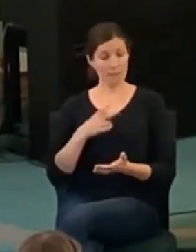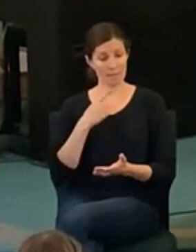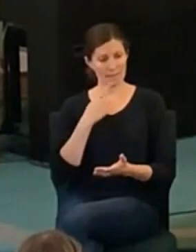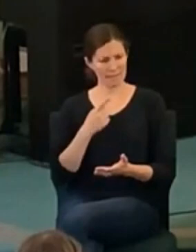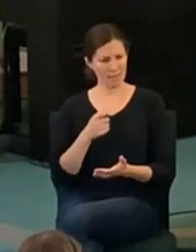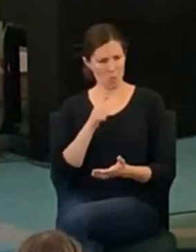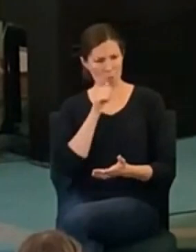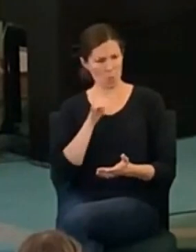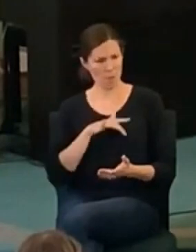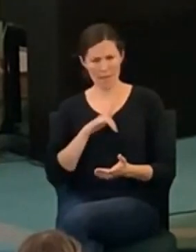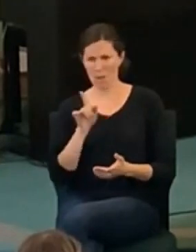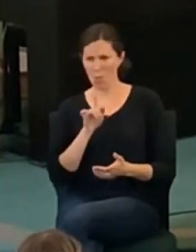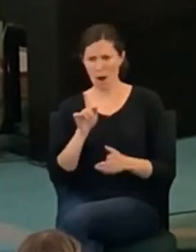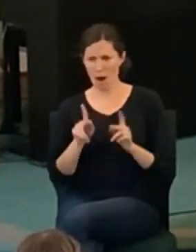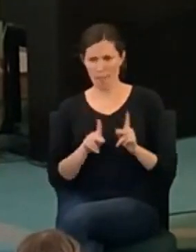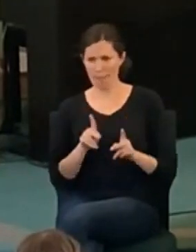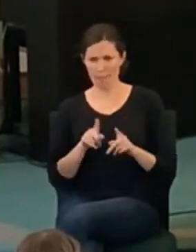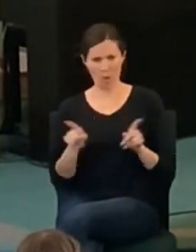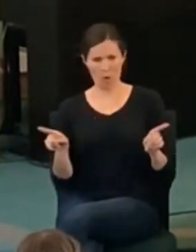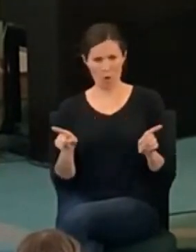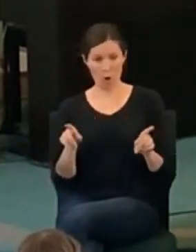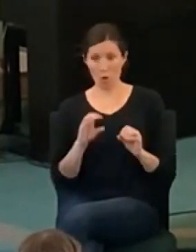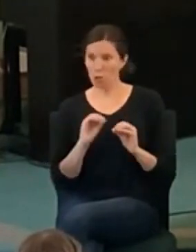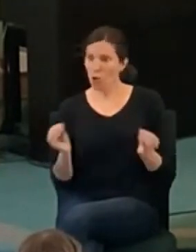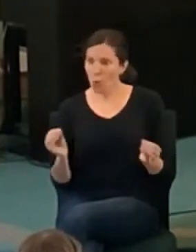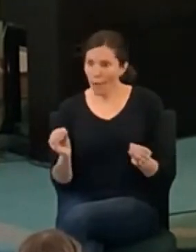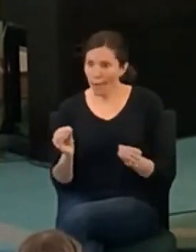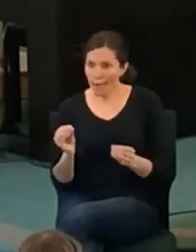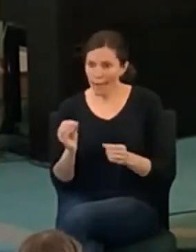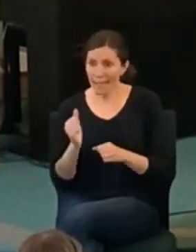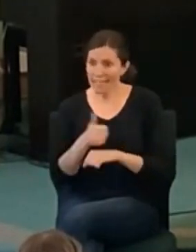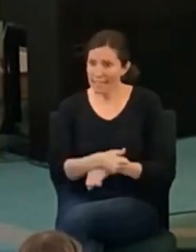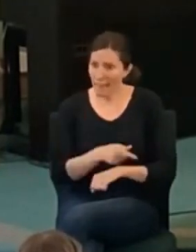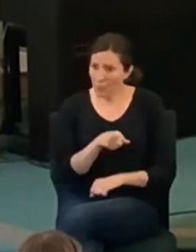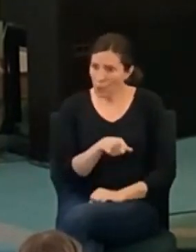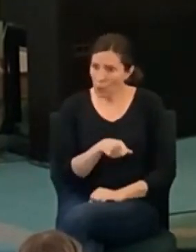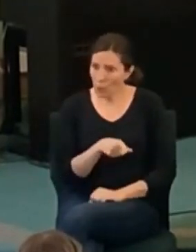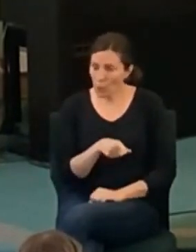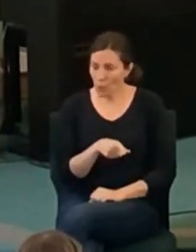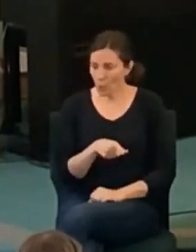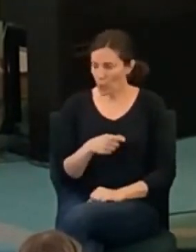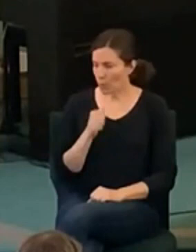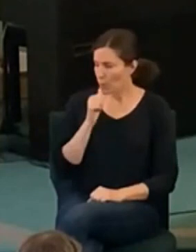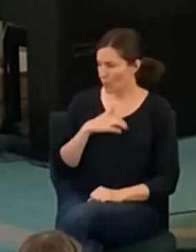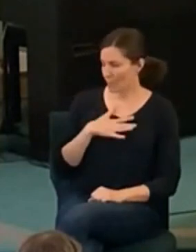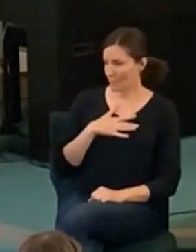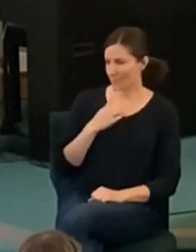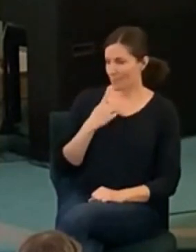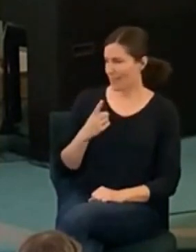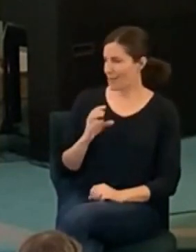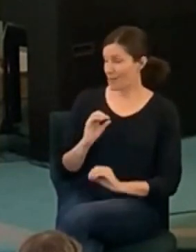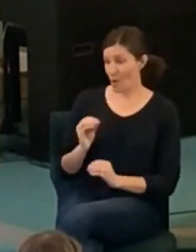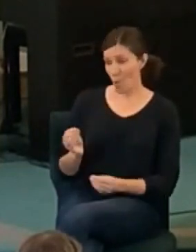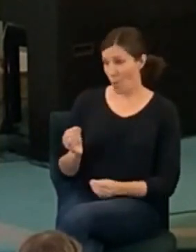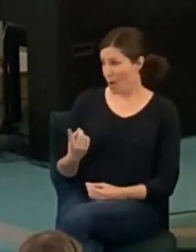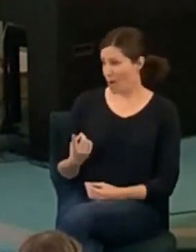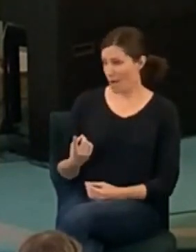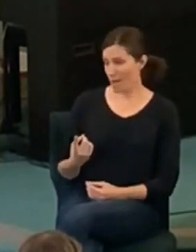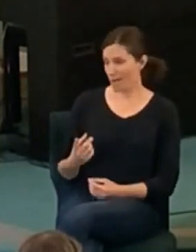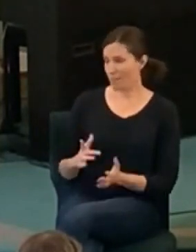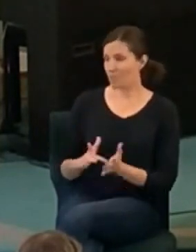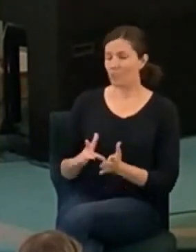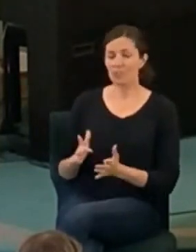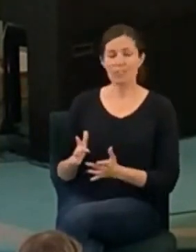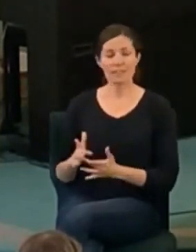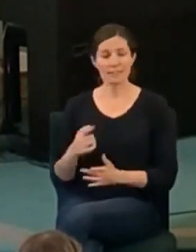one, beginning with the older ones. And he was left alone and the woman where she was, in the